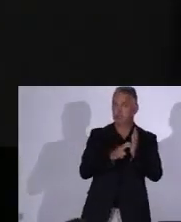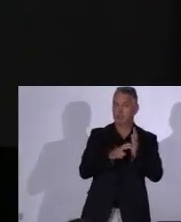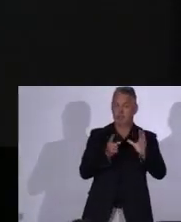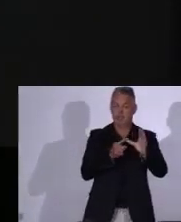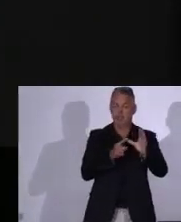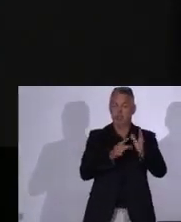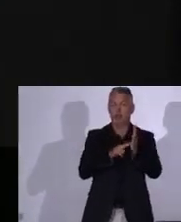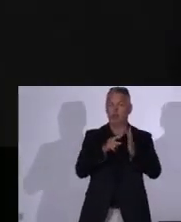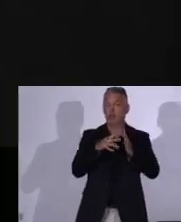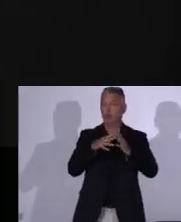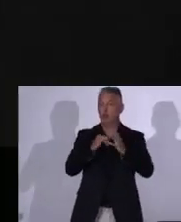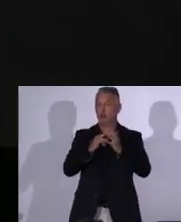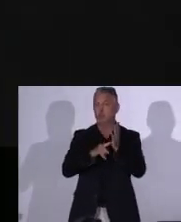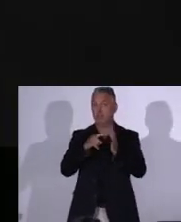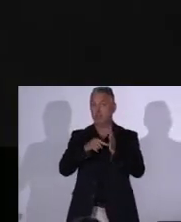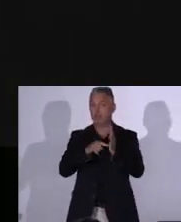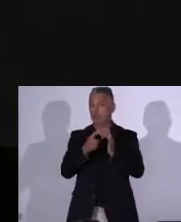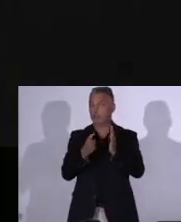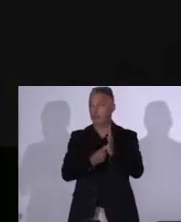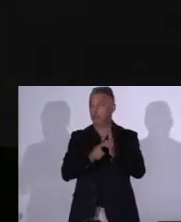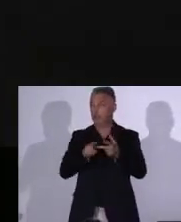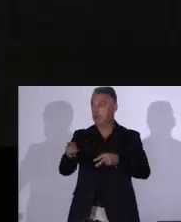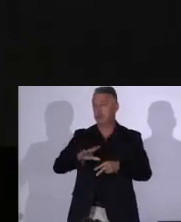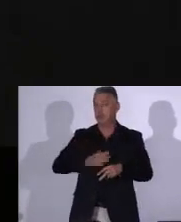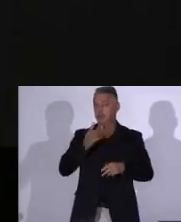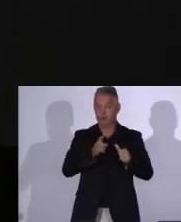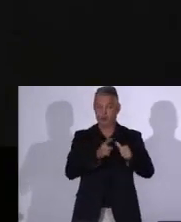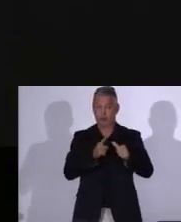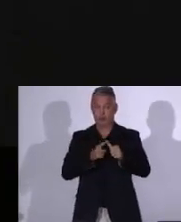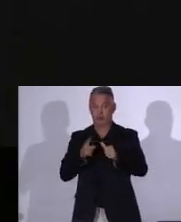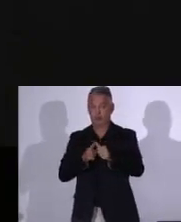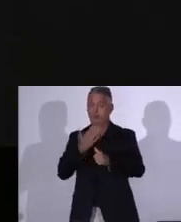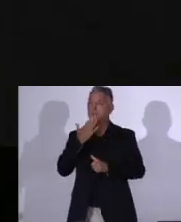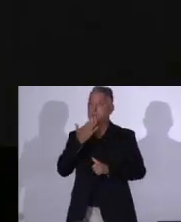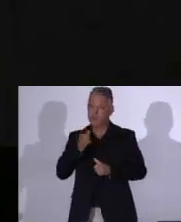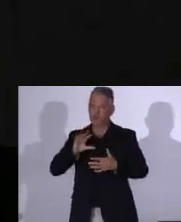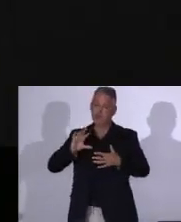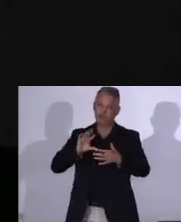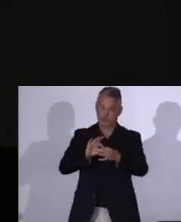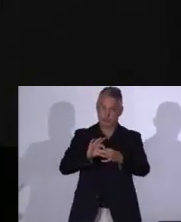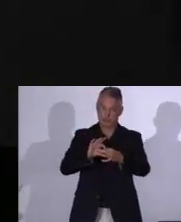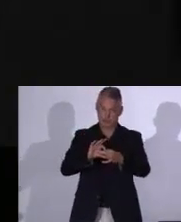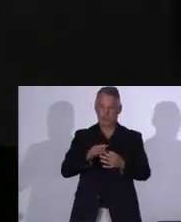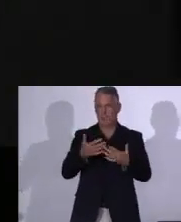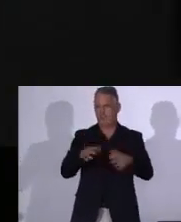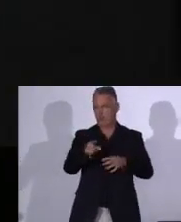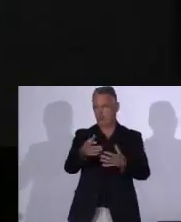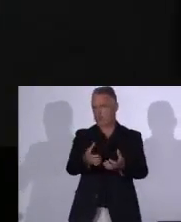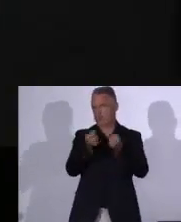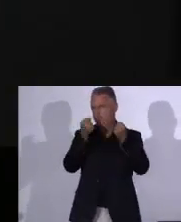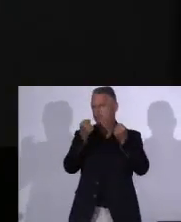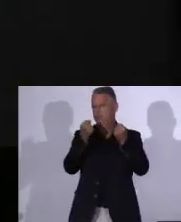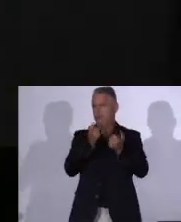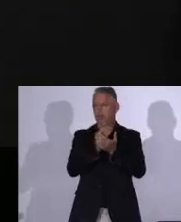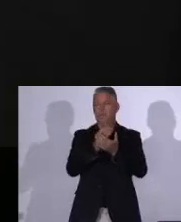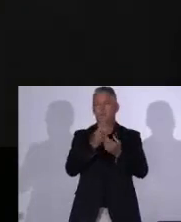AAA is your thing, definitely. What I really love about is the Let's Learn About, and you get the deep dive into some of